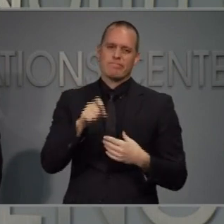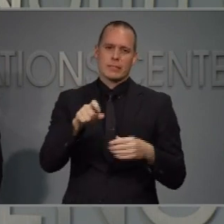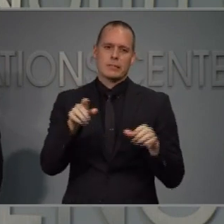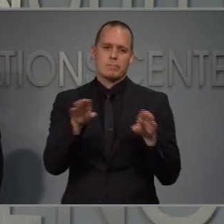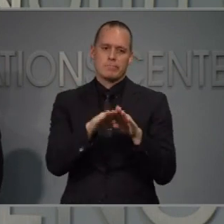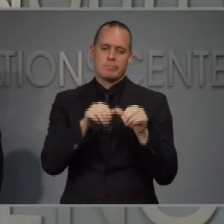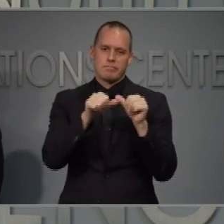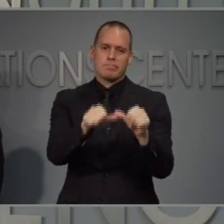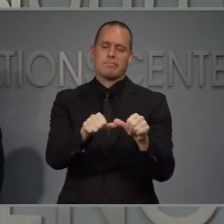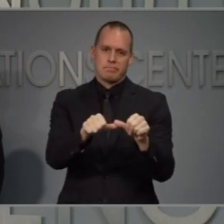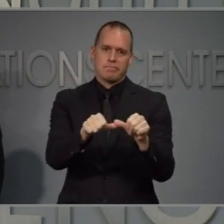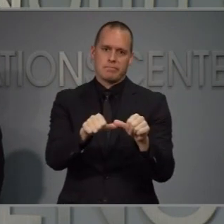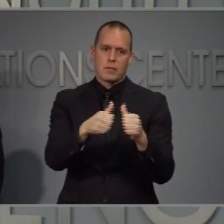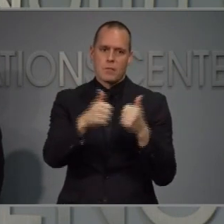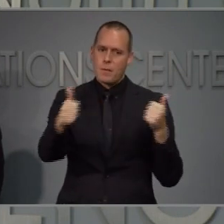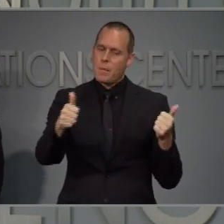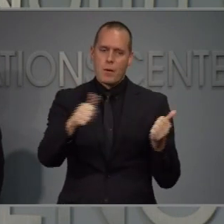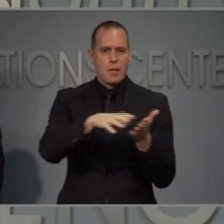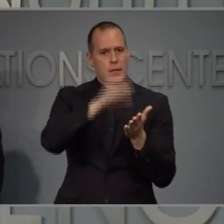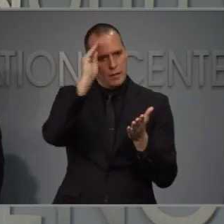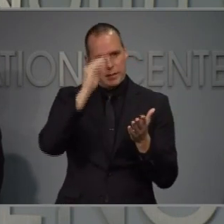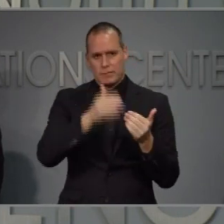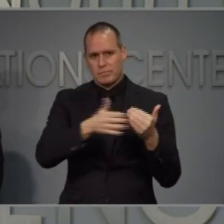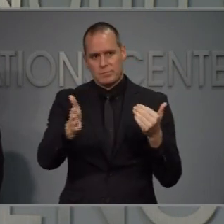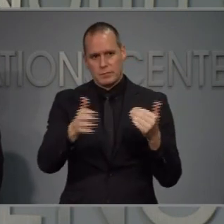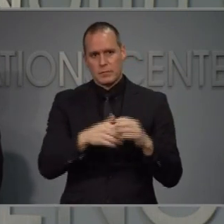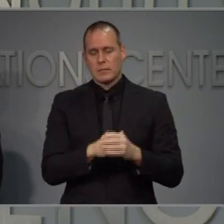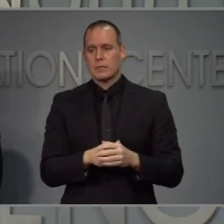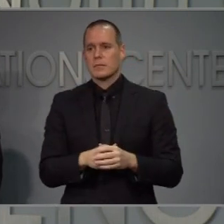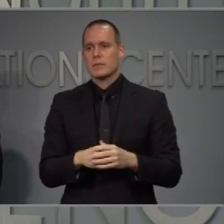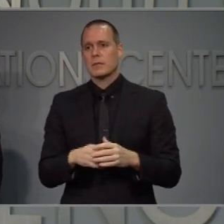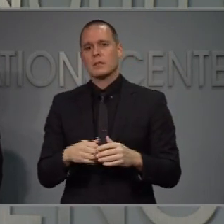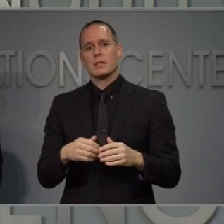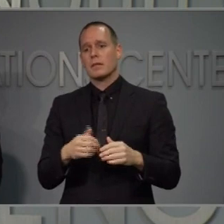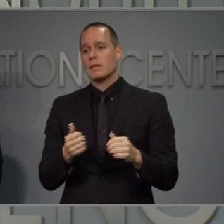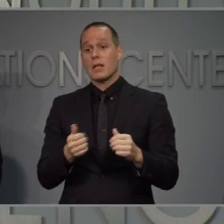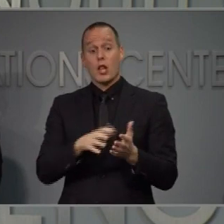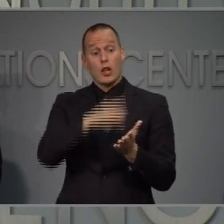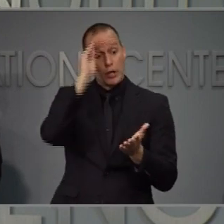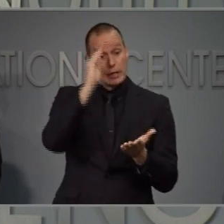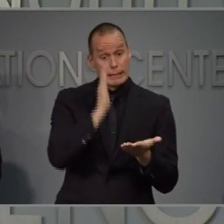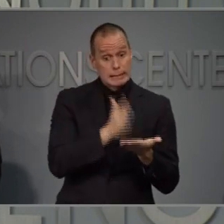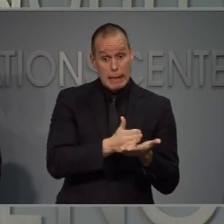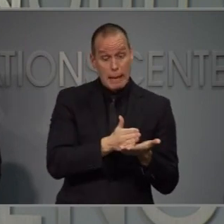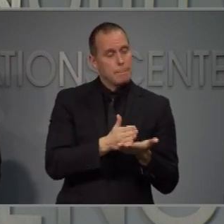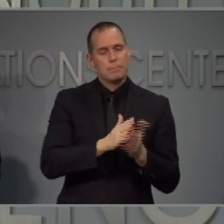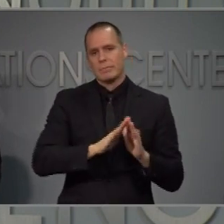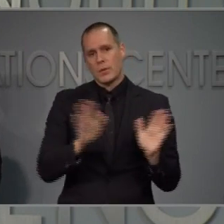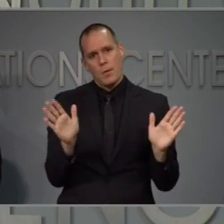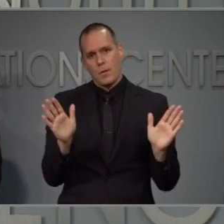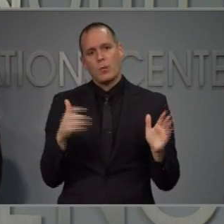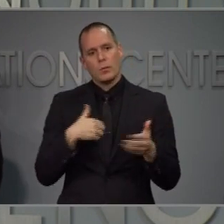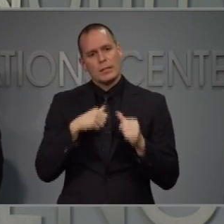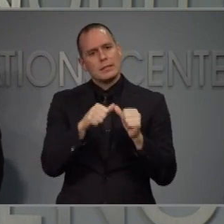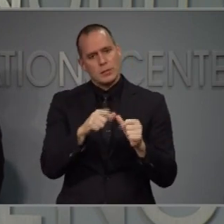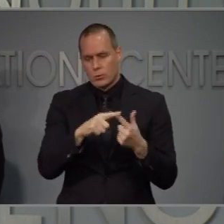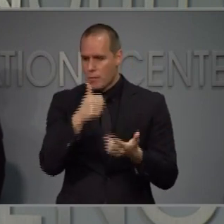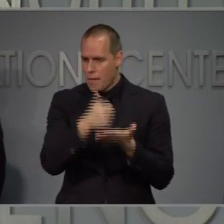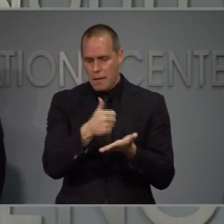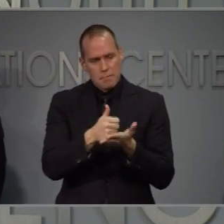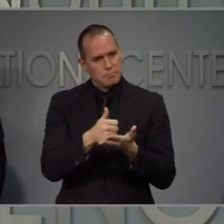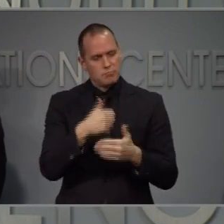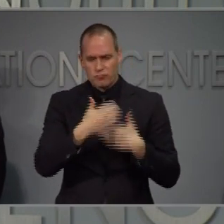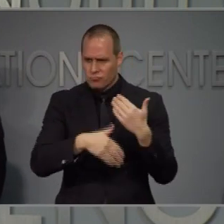stop, that we want to do everything that we can to try to help these students through the end of this school year